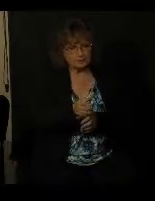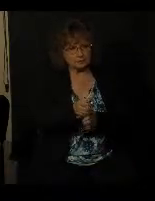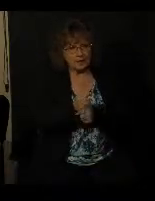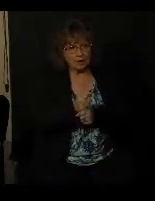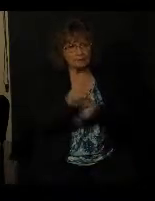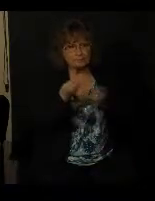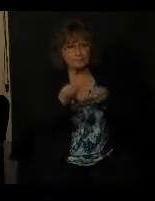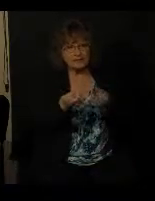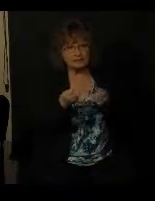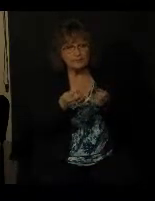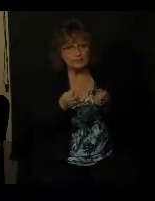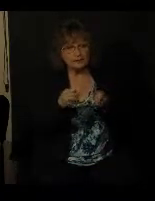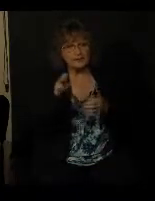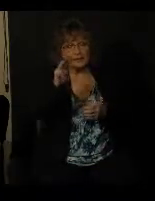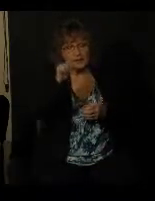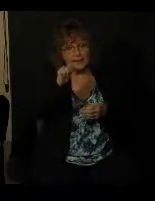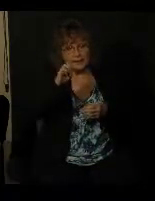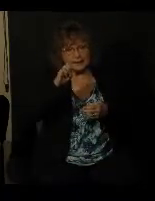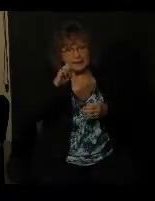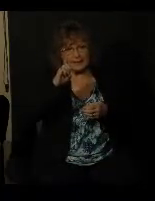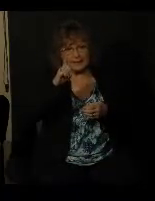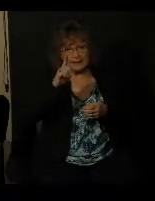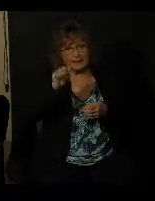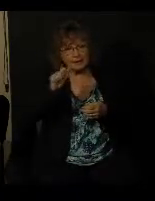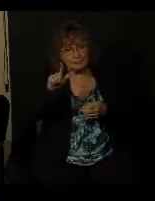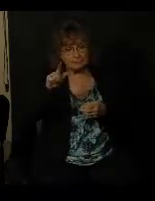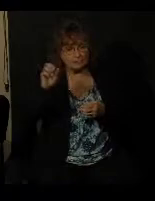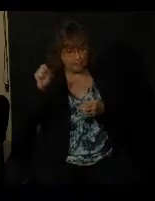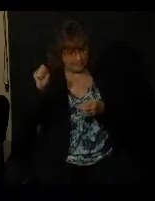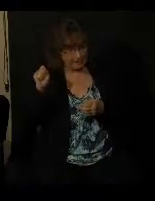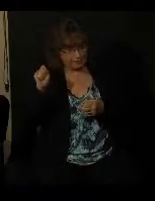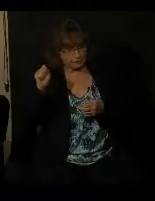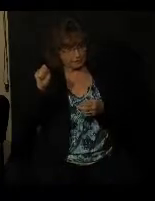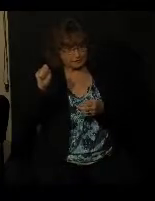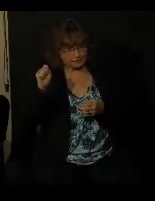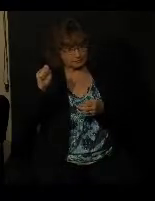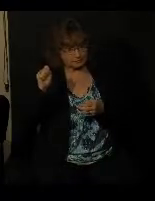He knows nothing of freedom. He is a captive agent of Satan himself.